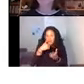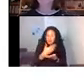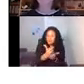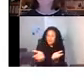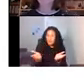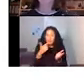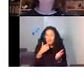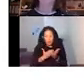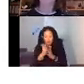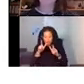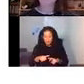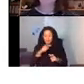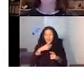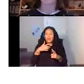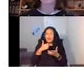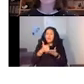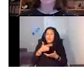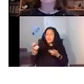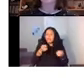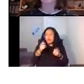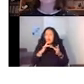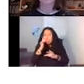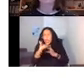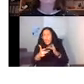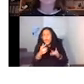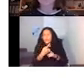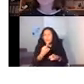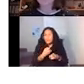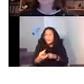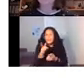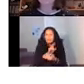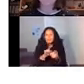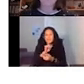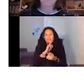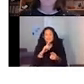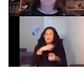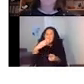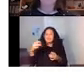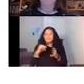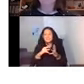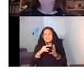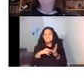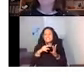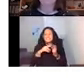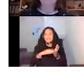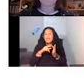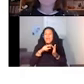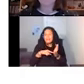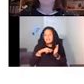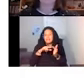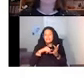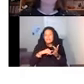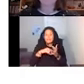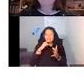lockdown, I've been helping to run weekly online Essex Steamettes meetings. At the online meetups,